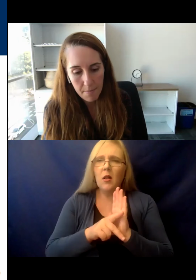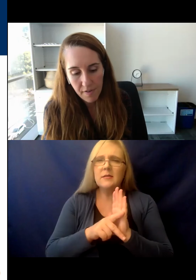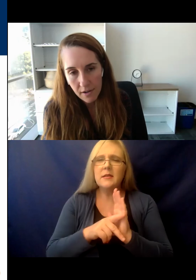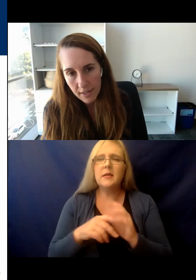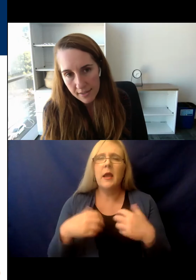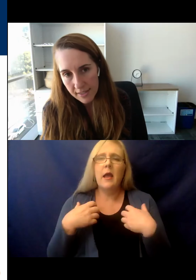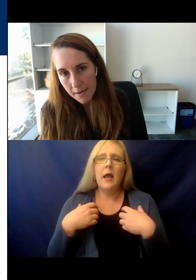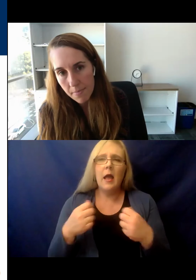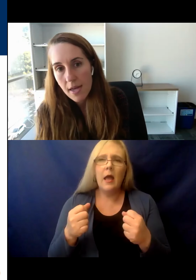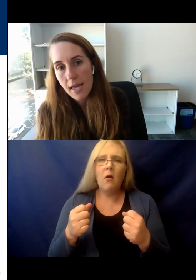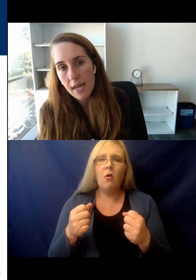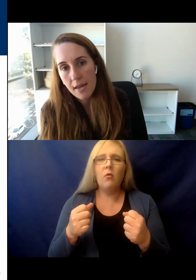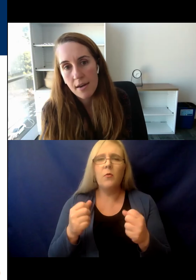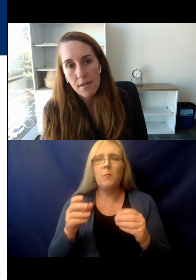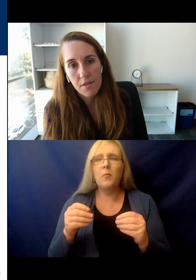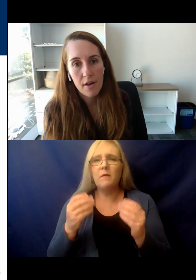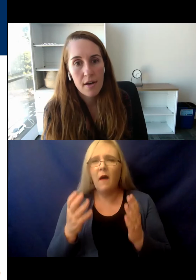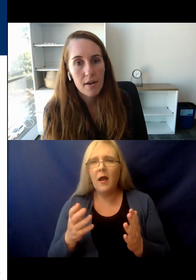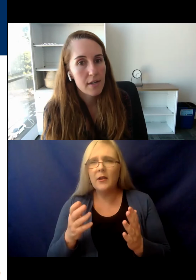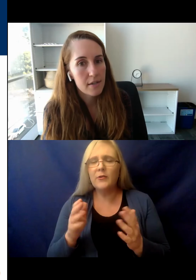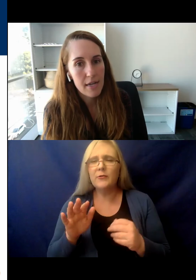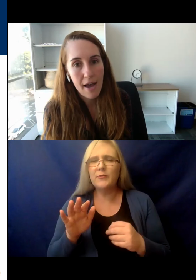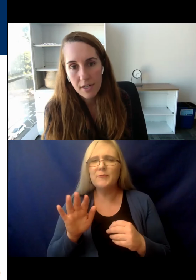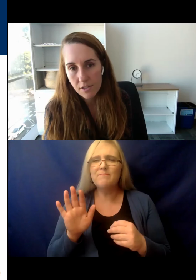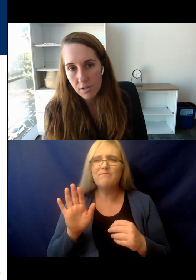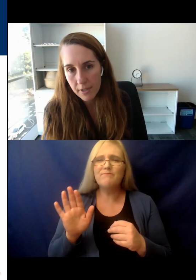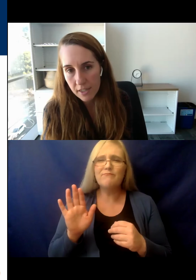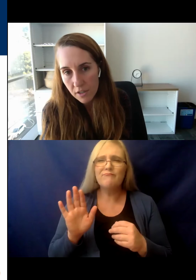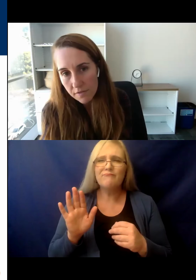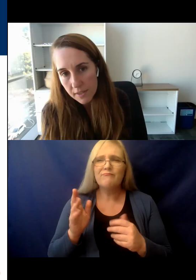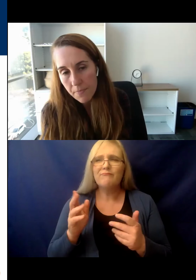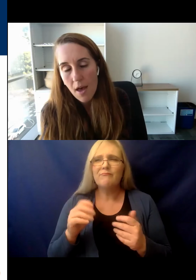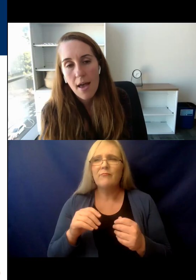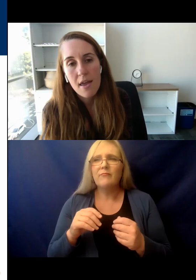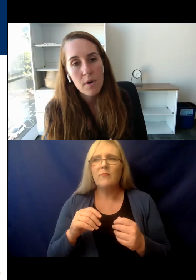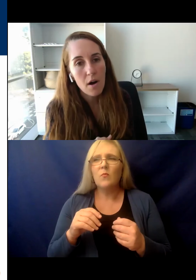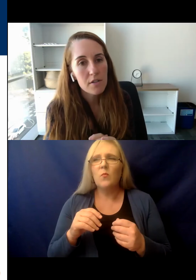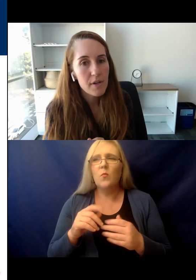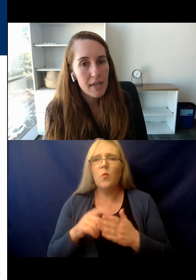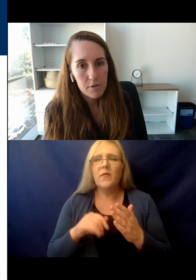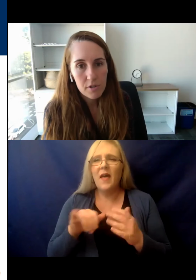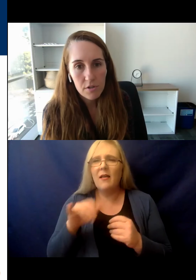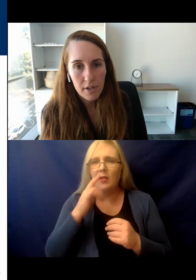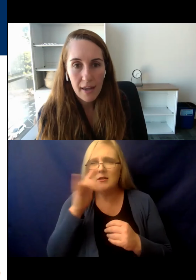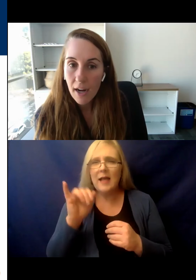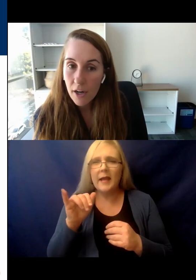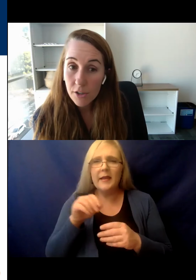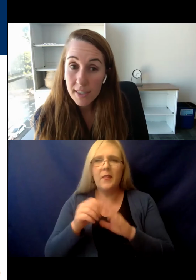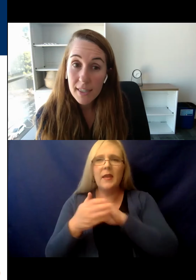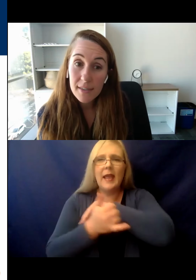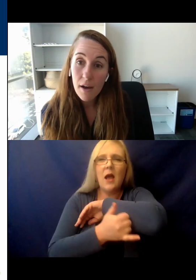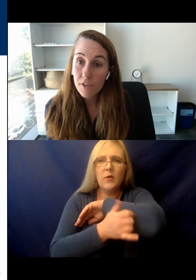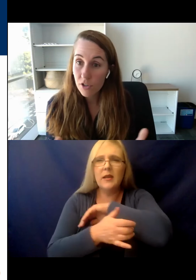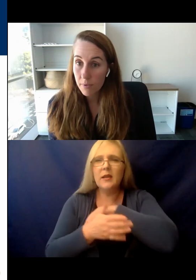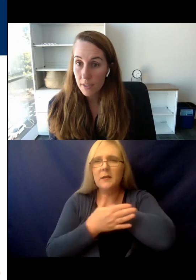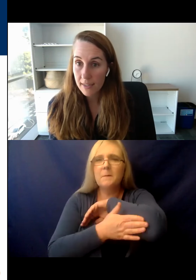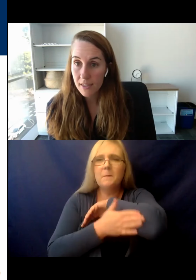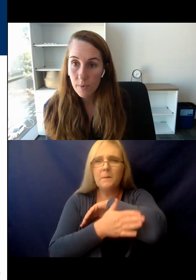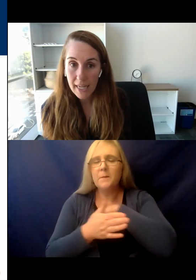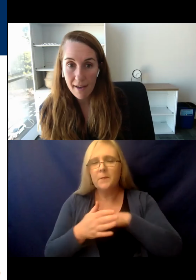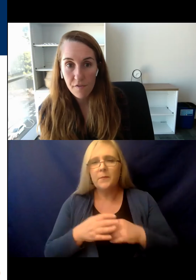healthcare provider landscape in the counties the AAA serves. And we're also able to look at characteristics of